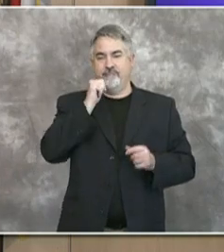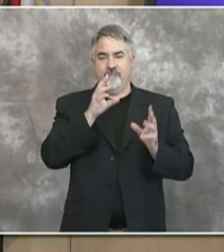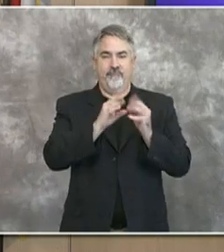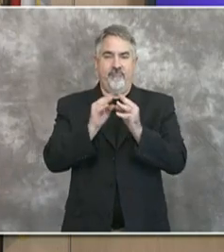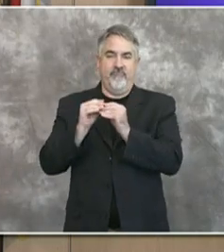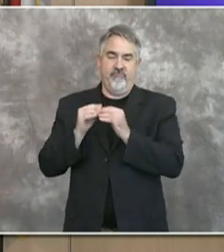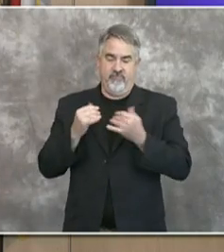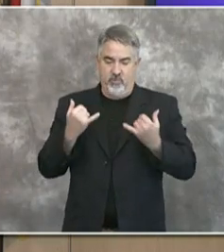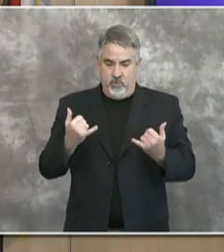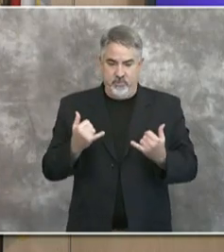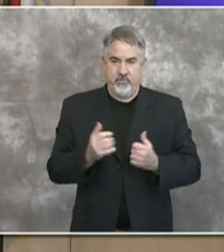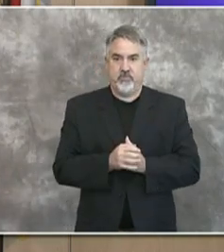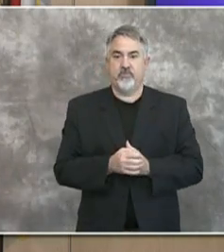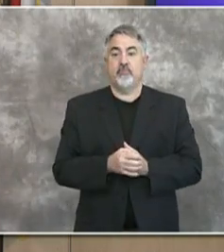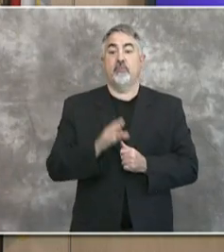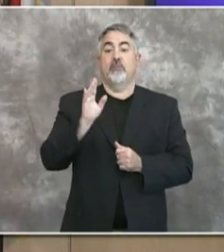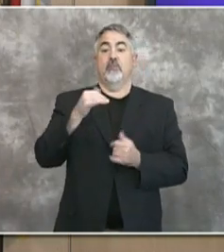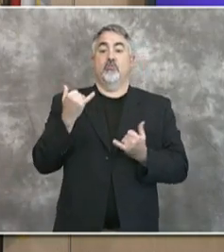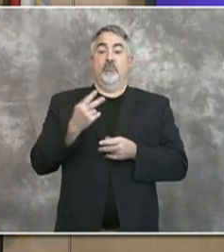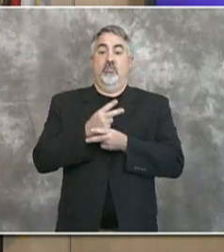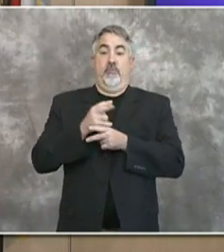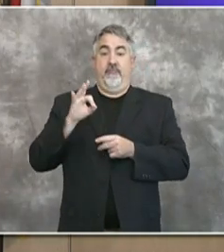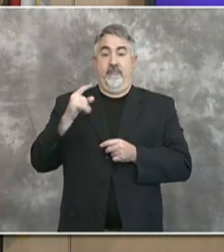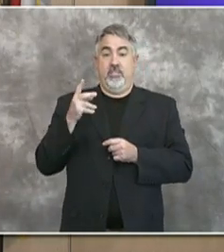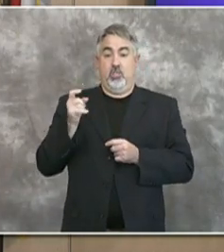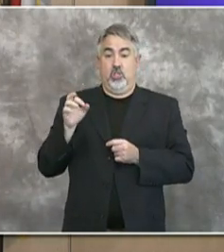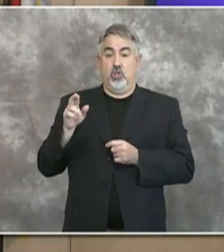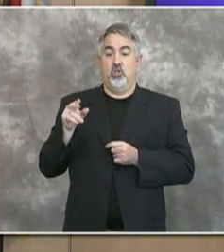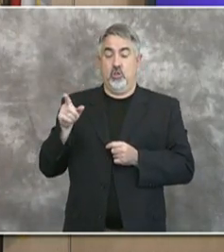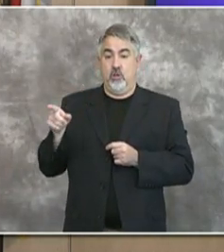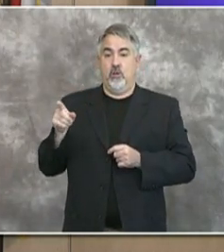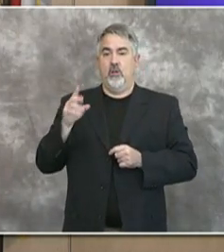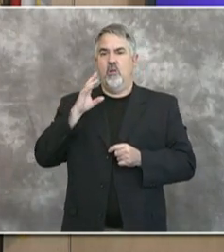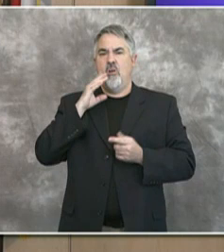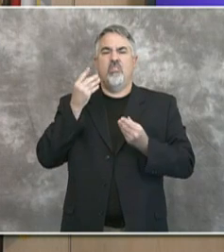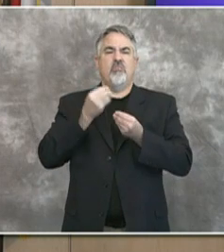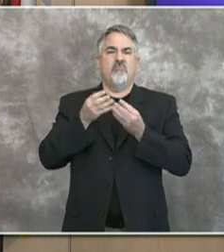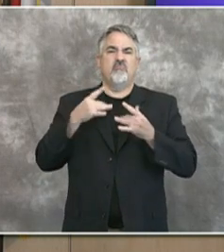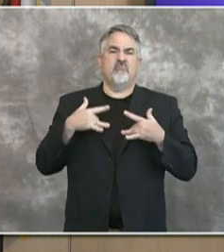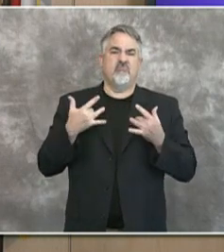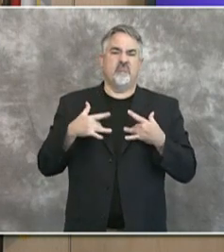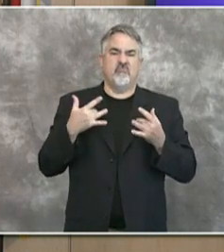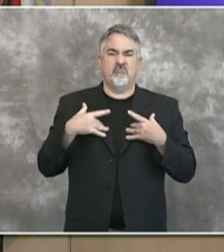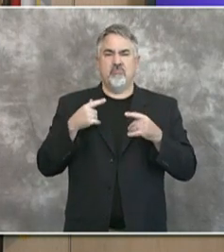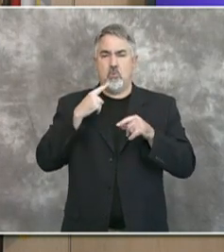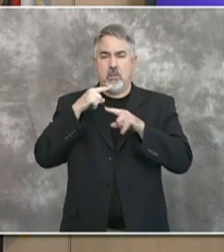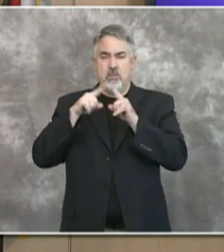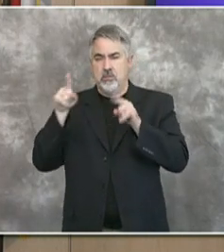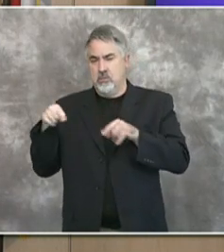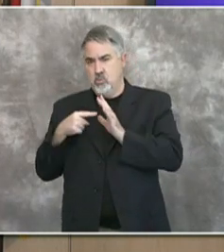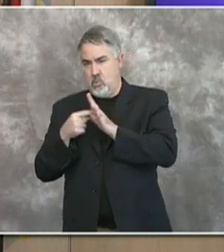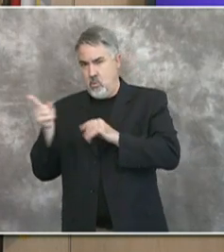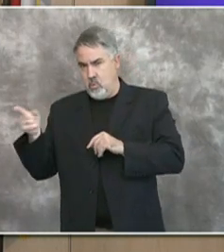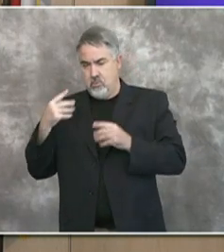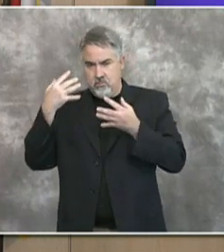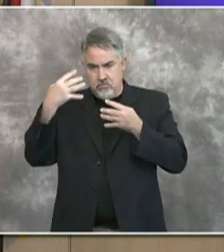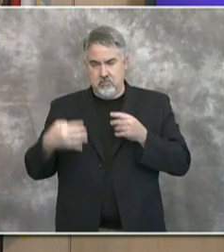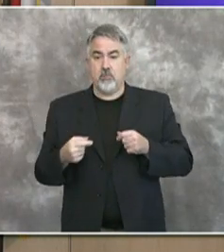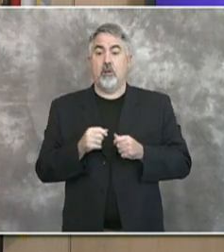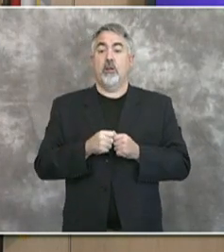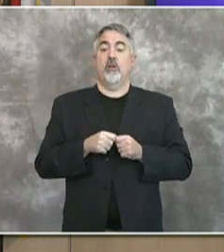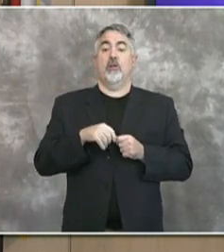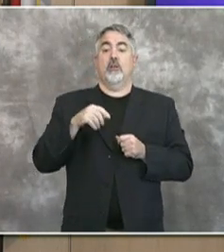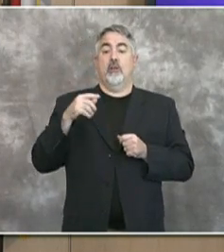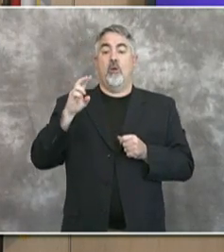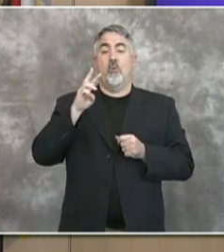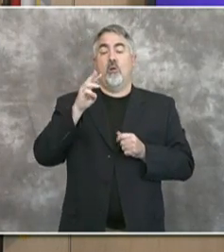Today we're going to have Supervisor Fletcher provide us an update on the informational charts and graphs, and then Dr. Wooten will give us a medical update, and then we'll go right to